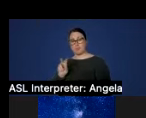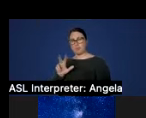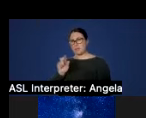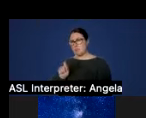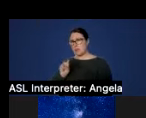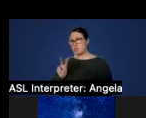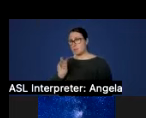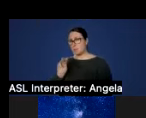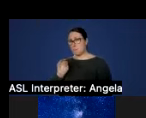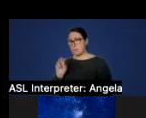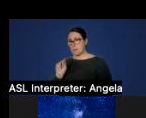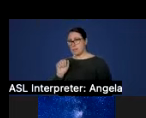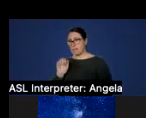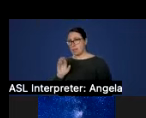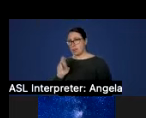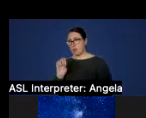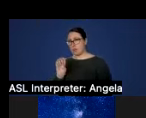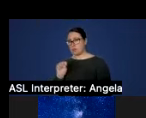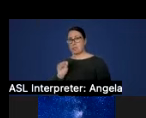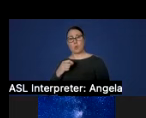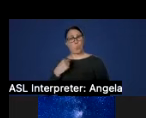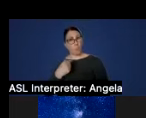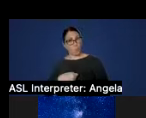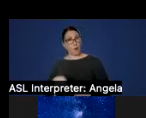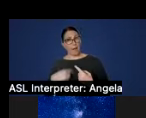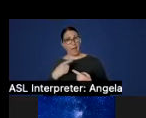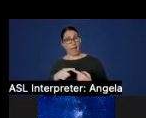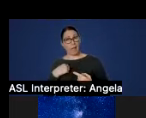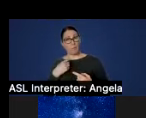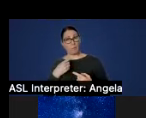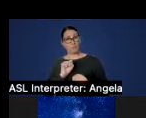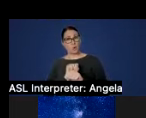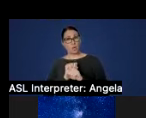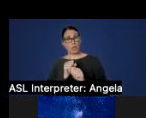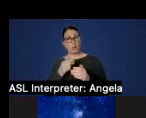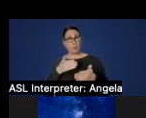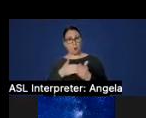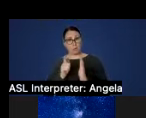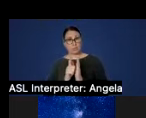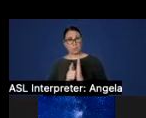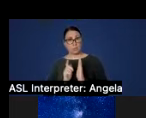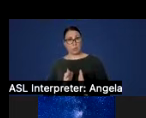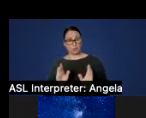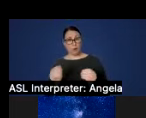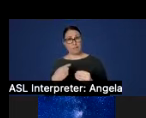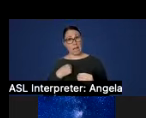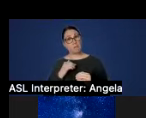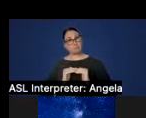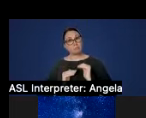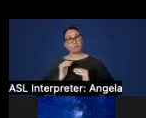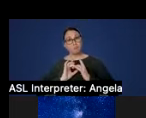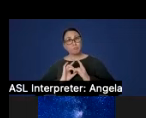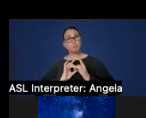when I was working at the prosecutor's office, I got to see and try to build a relationship with that